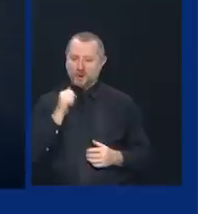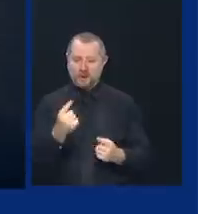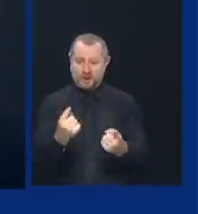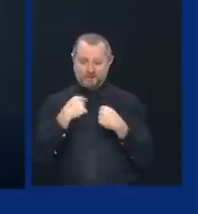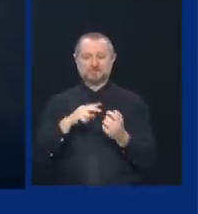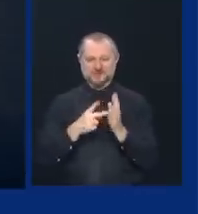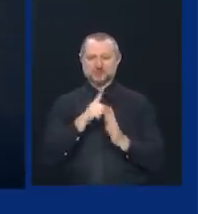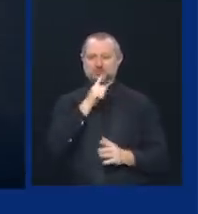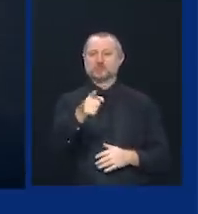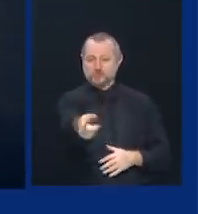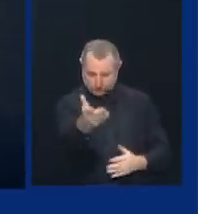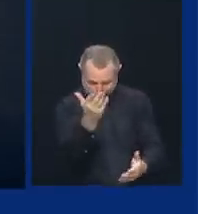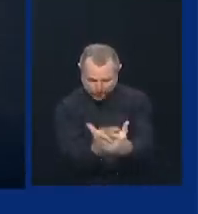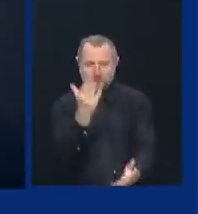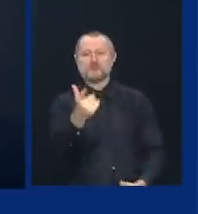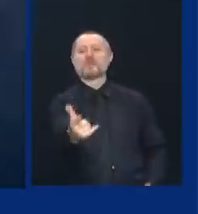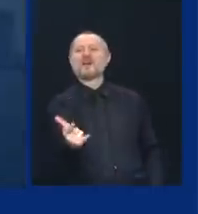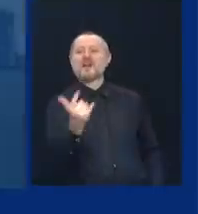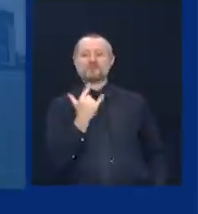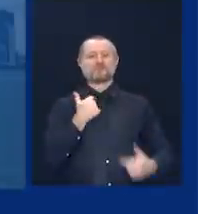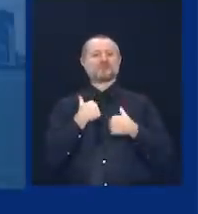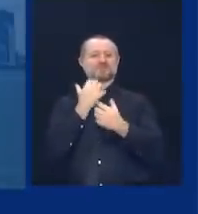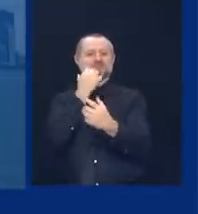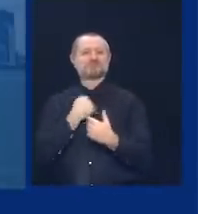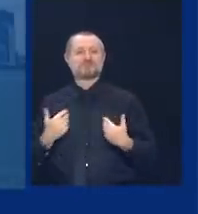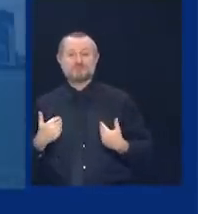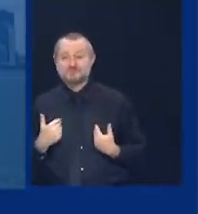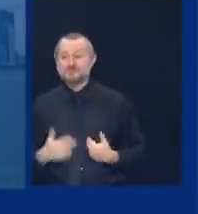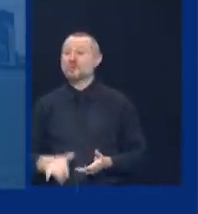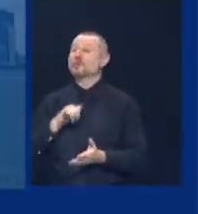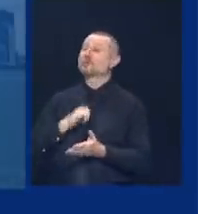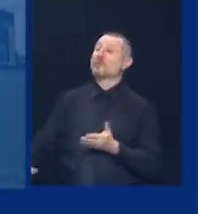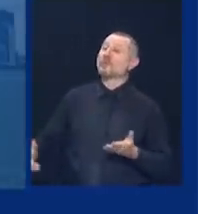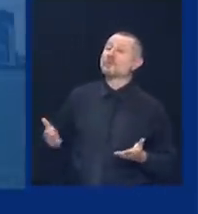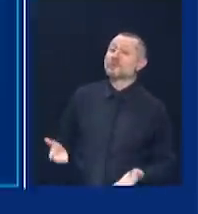I love you. Questions?